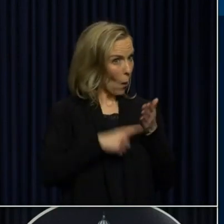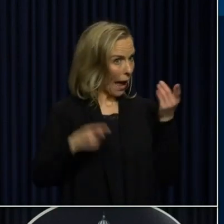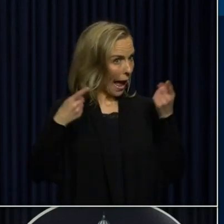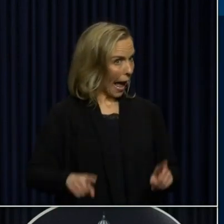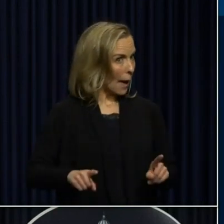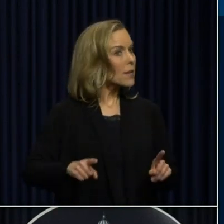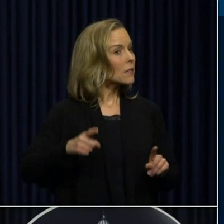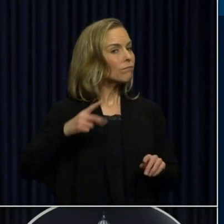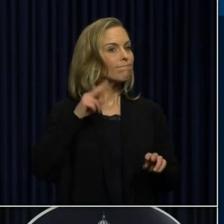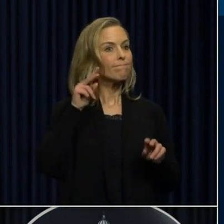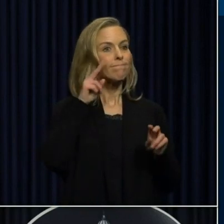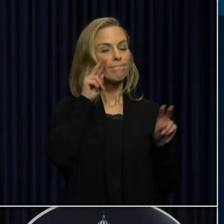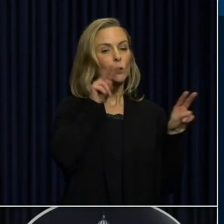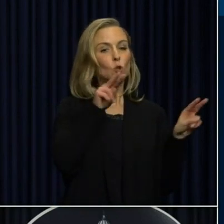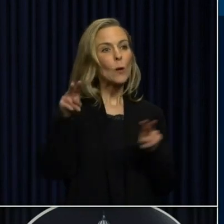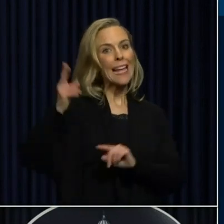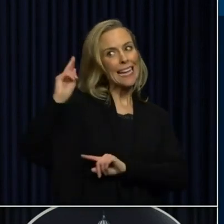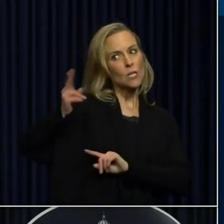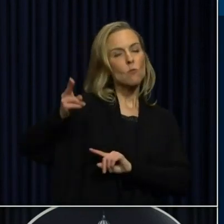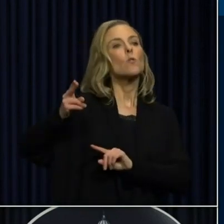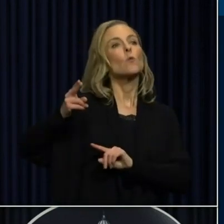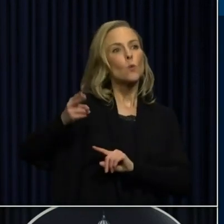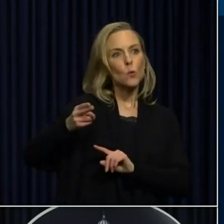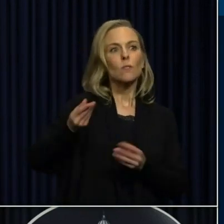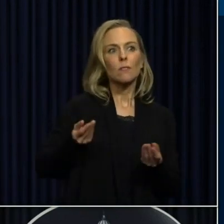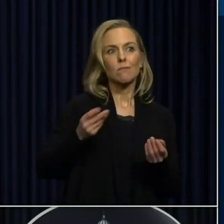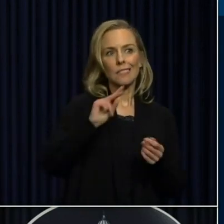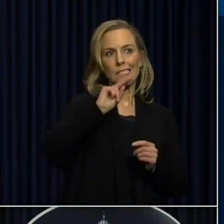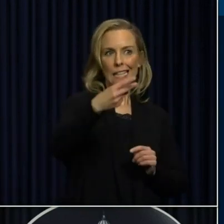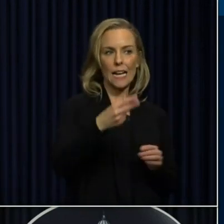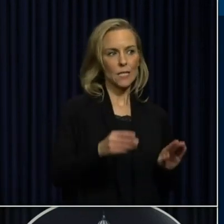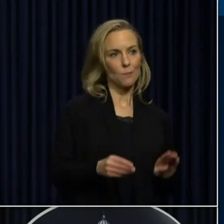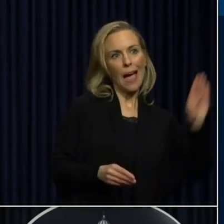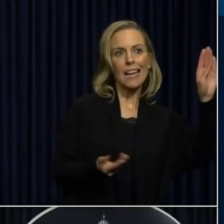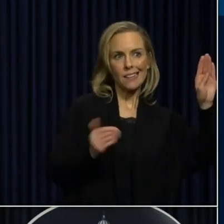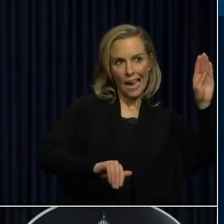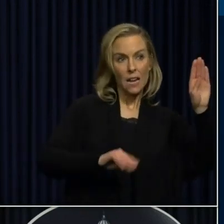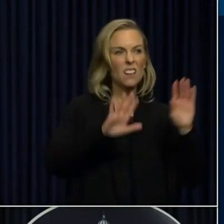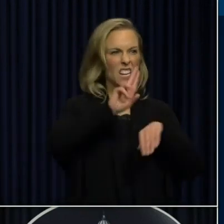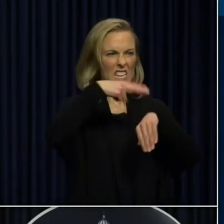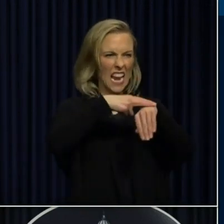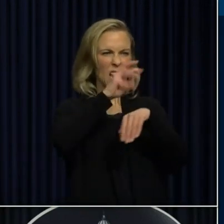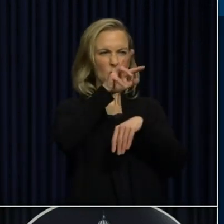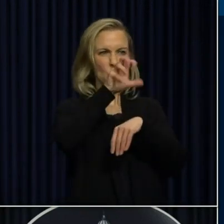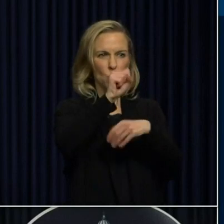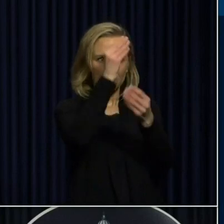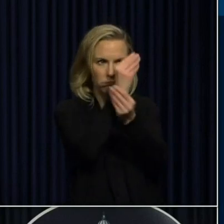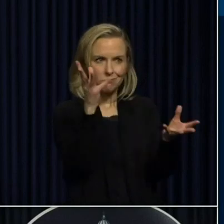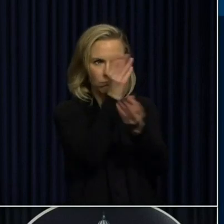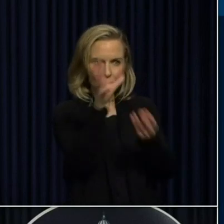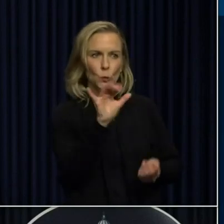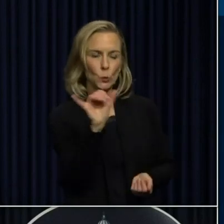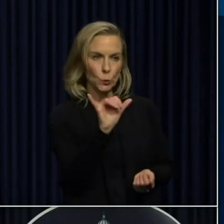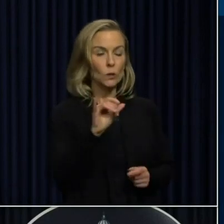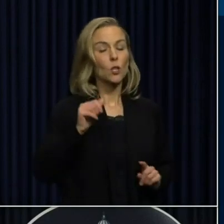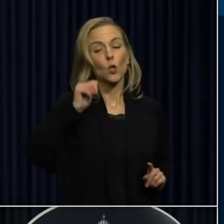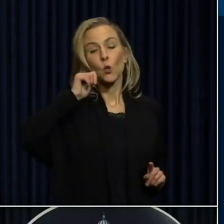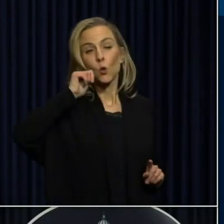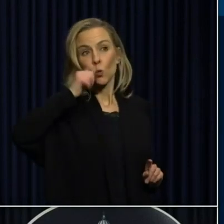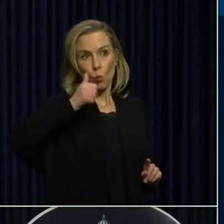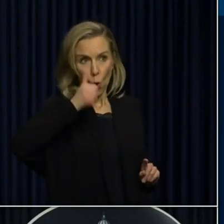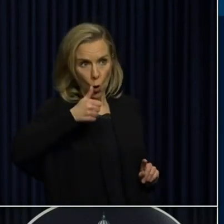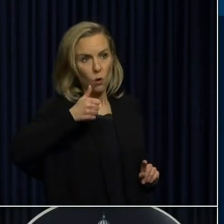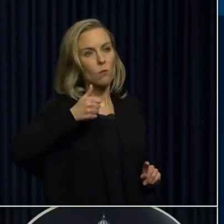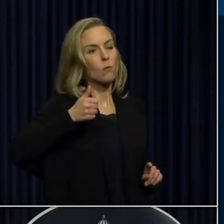and they lost more people in that. You know, you're going to start hearing, I think the national news is talking about that today and tomorrow. Our goal is going to be